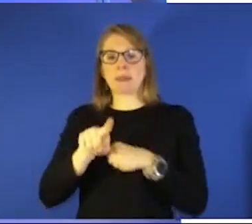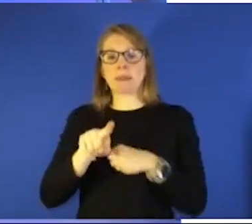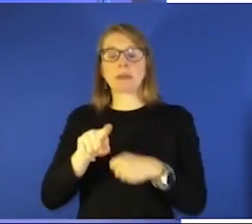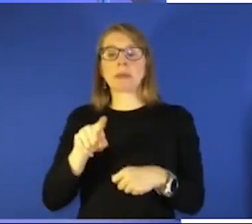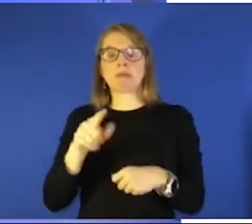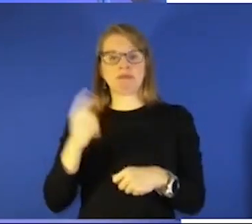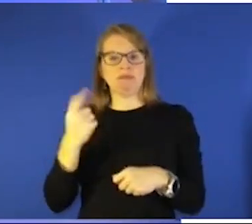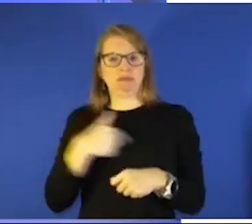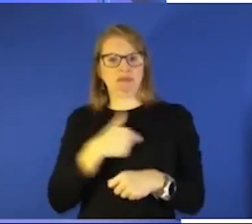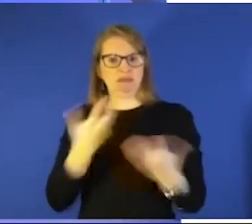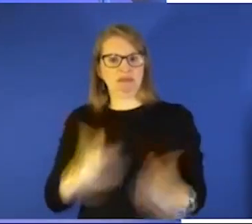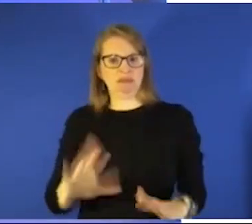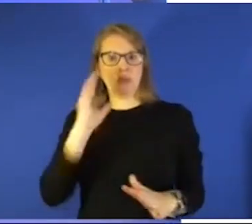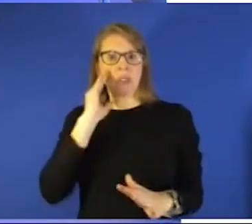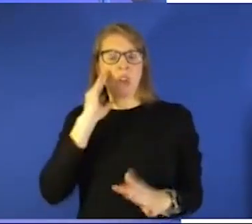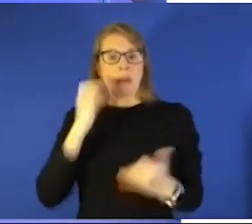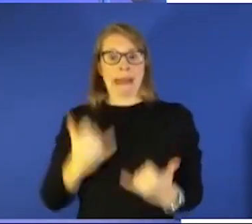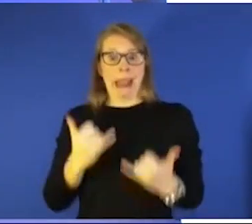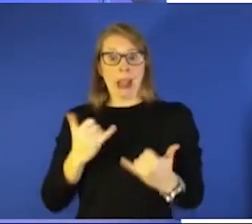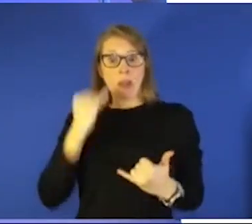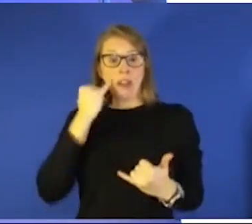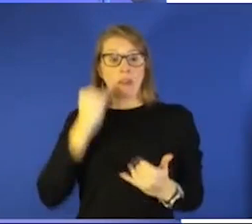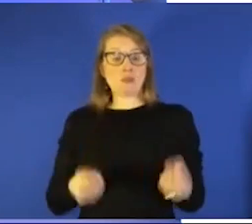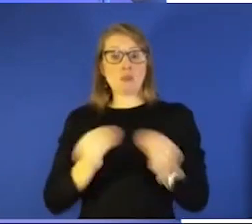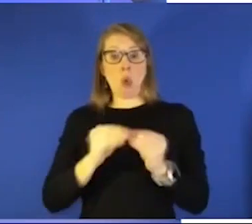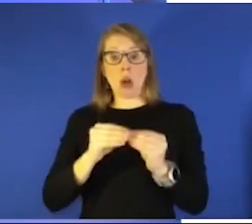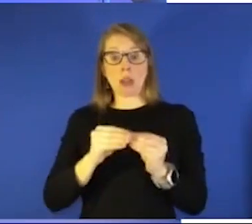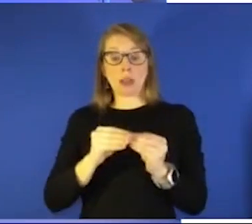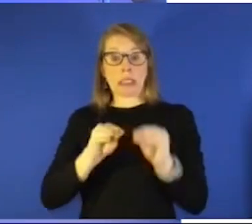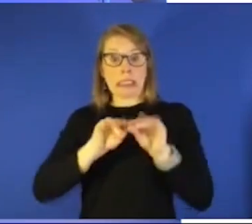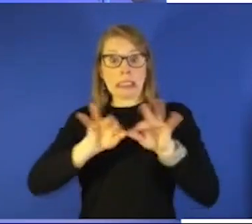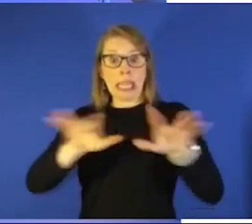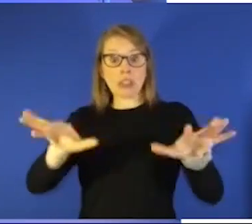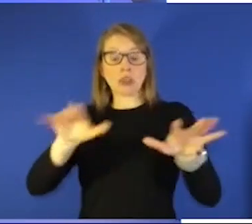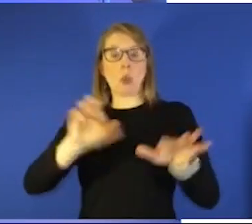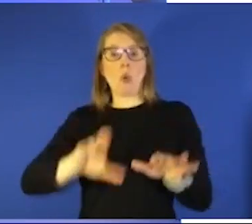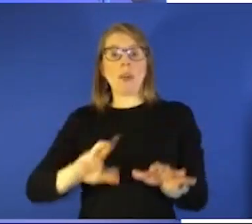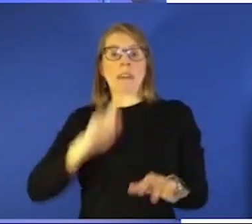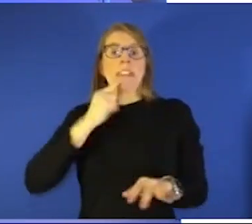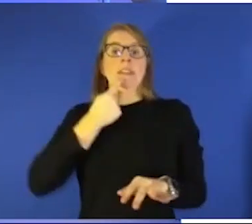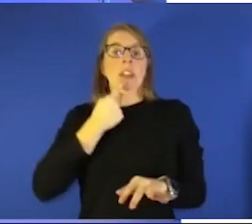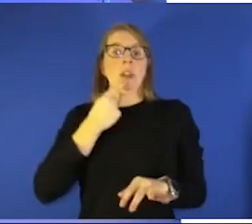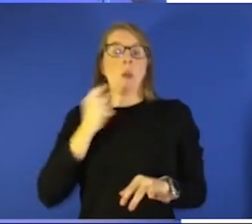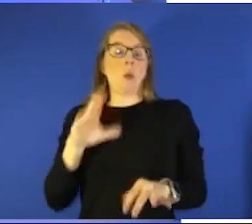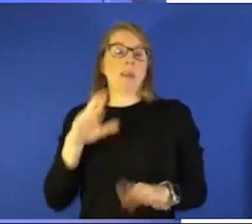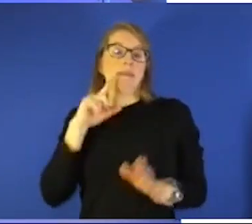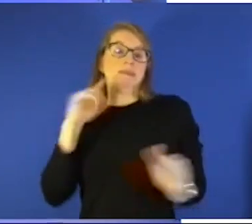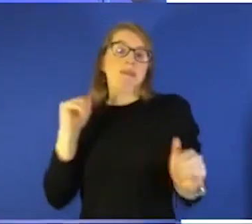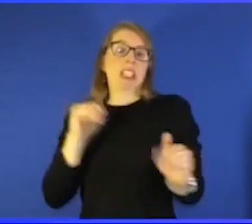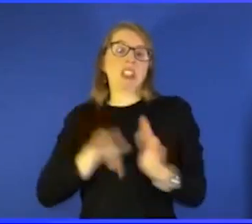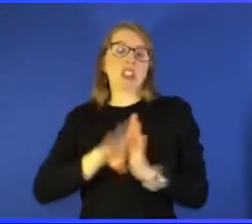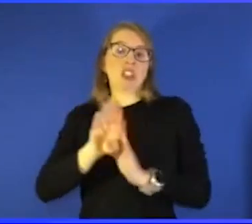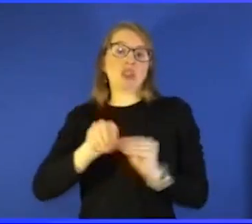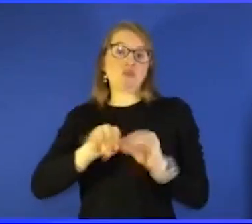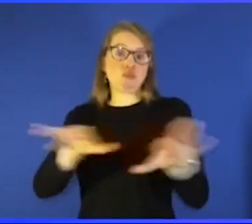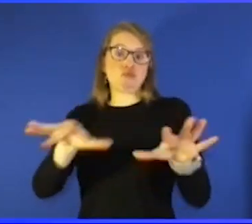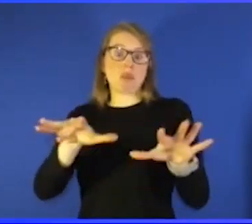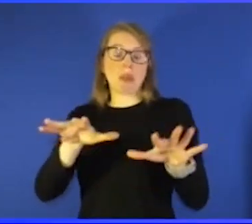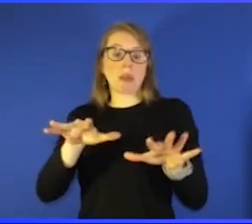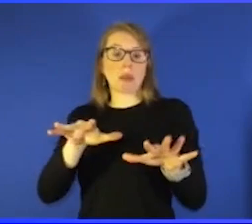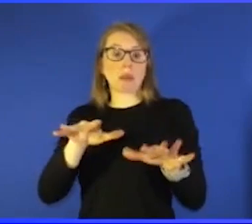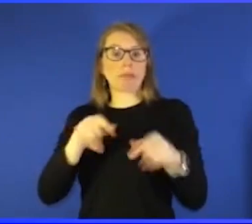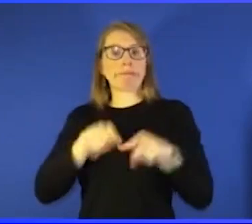if it's more contagious or severe? Is this just the expected surge around the holidays when it gets cold?